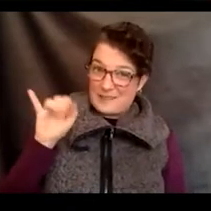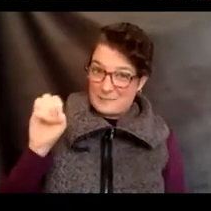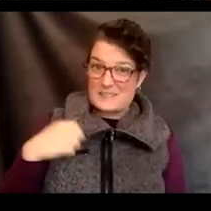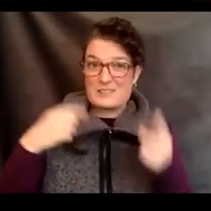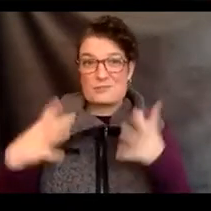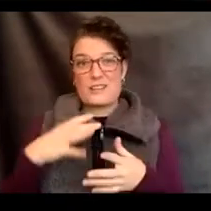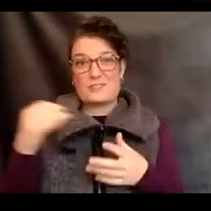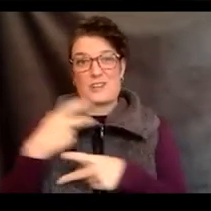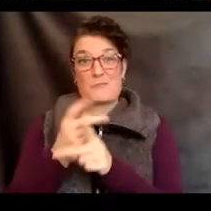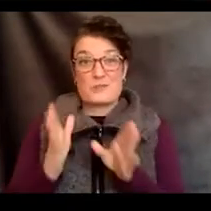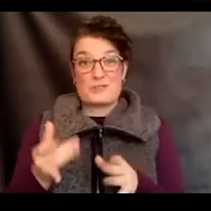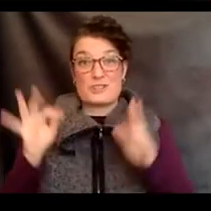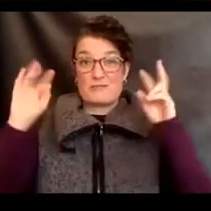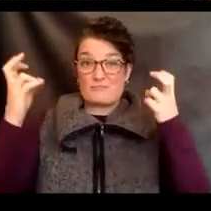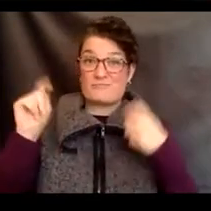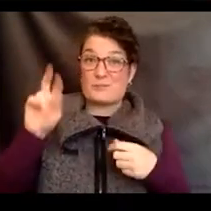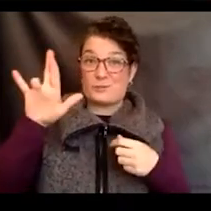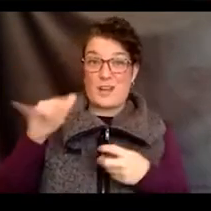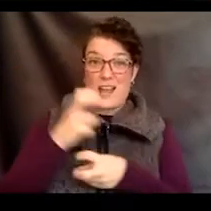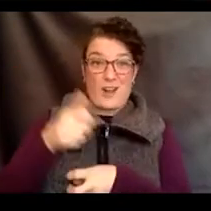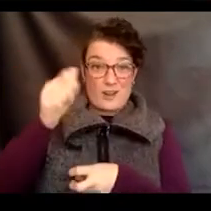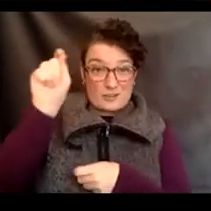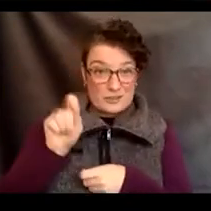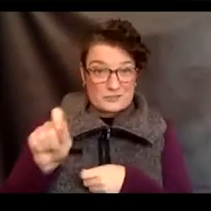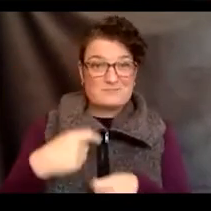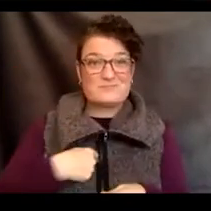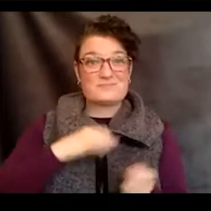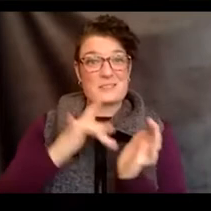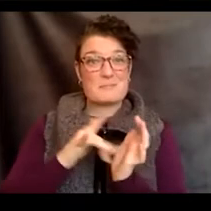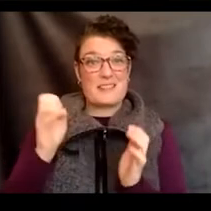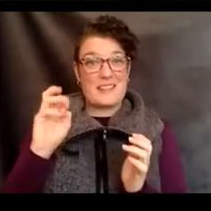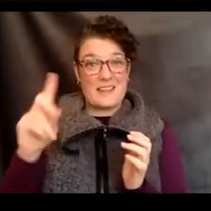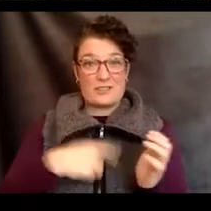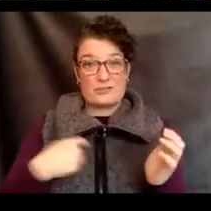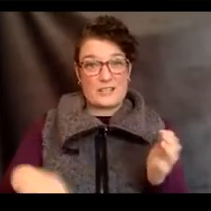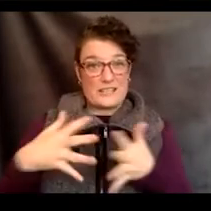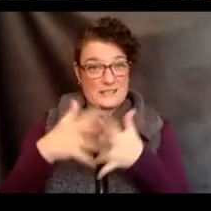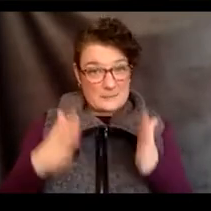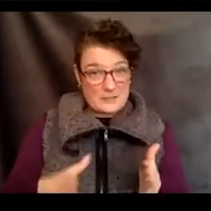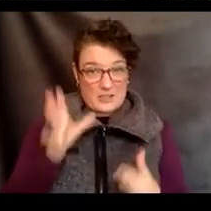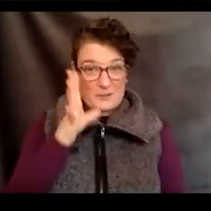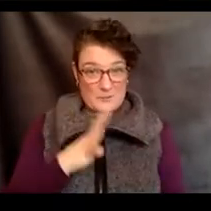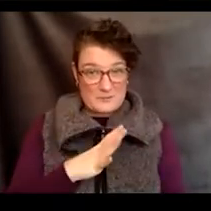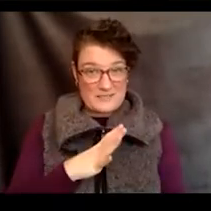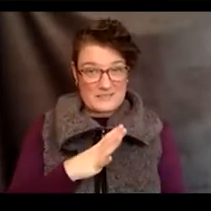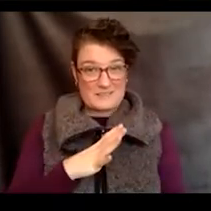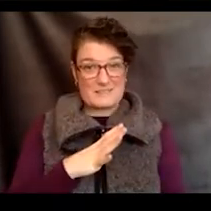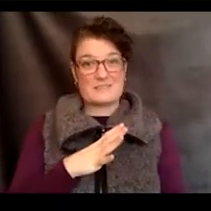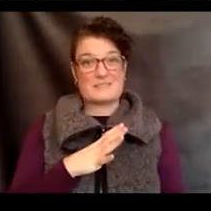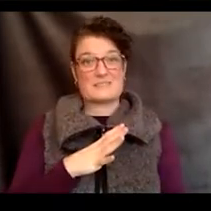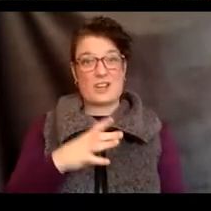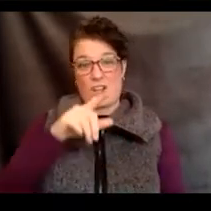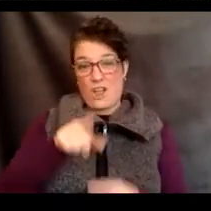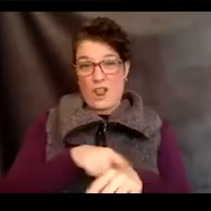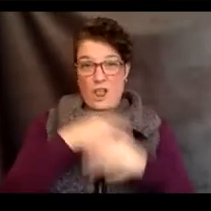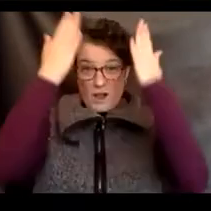and producer of Try Harder. I am a middle-aged Chinese American woman, have long black